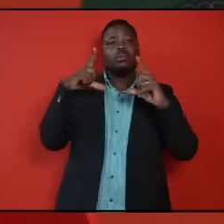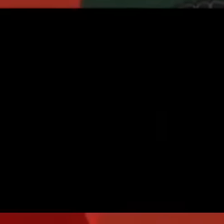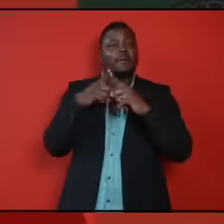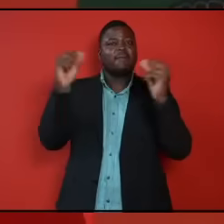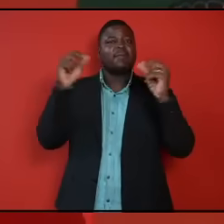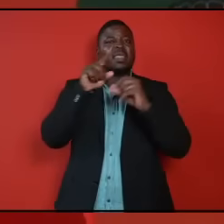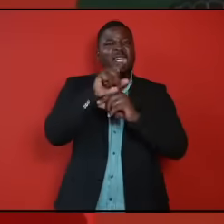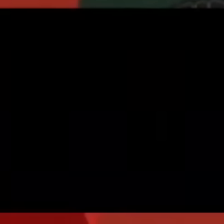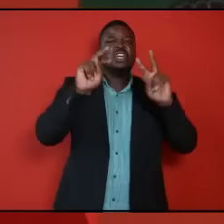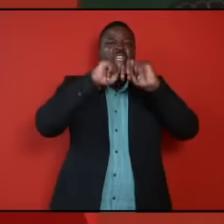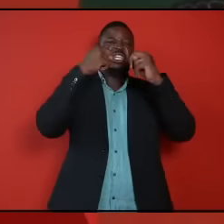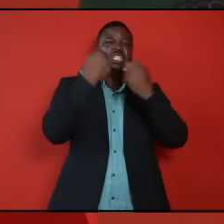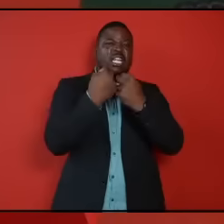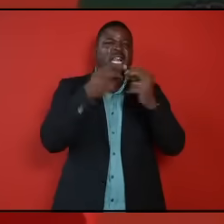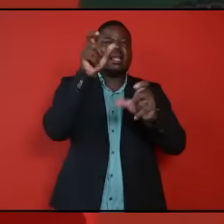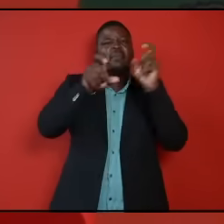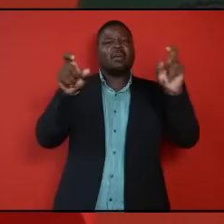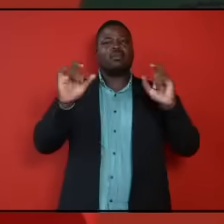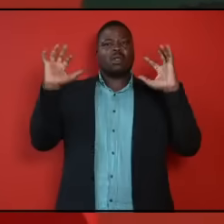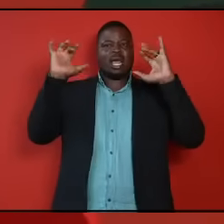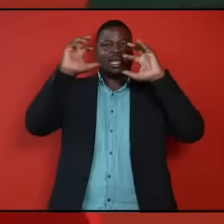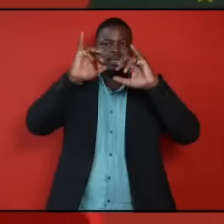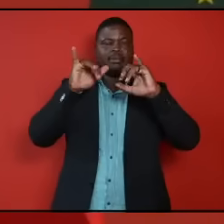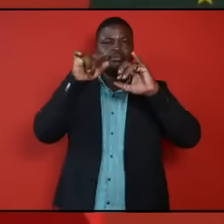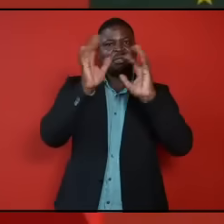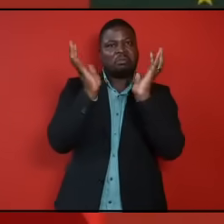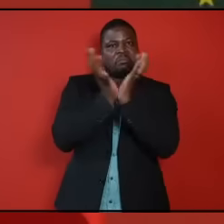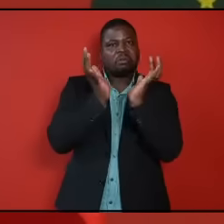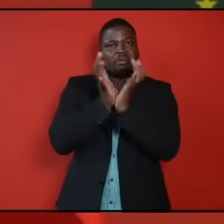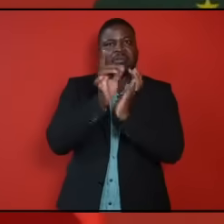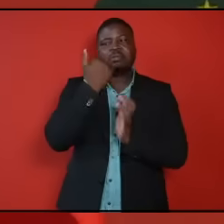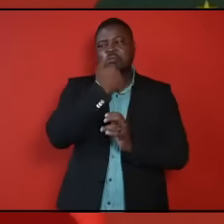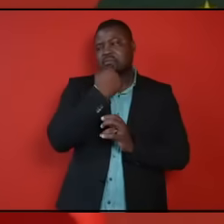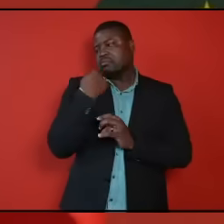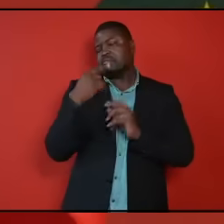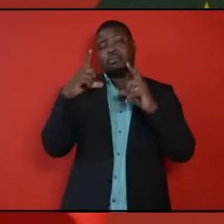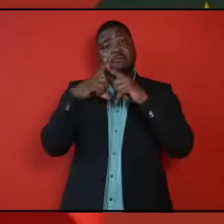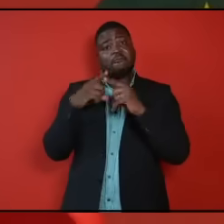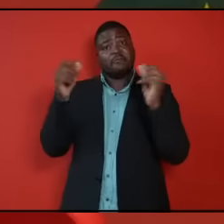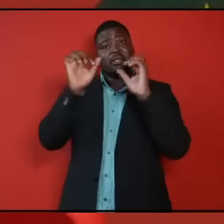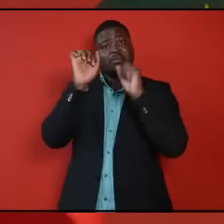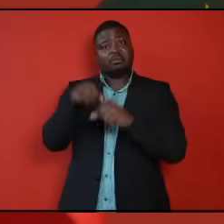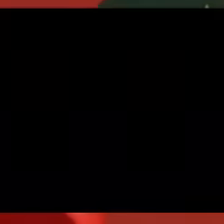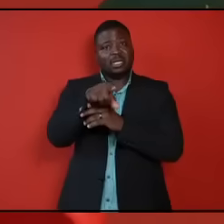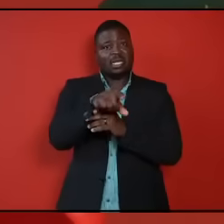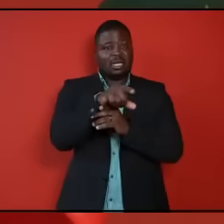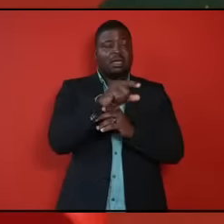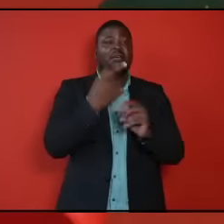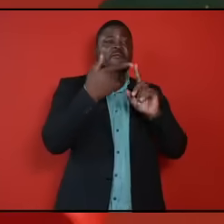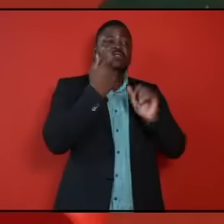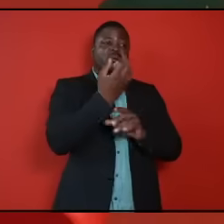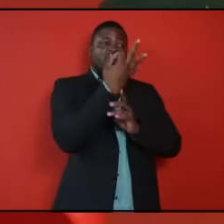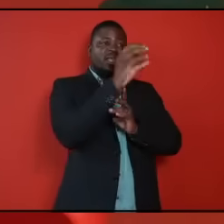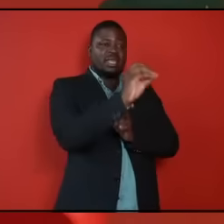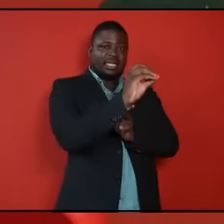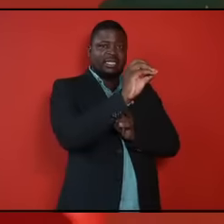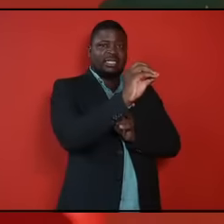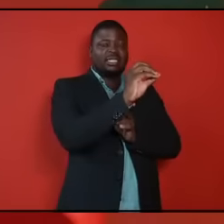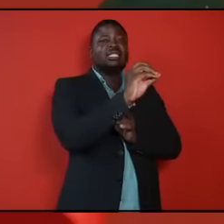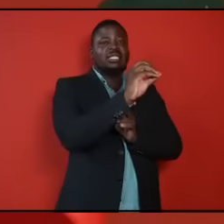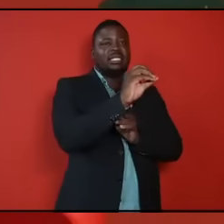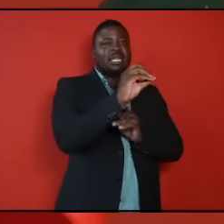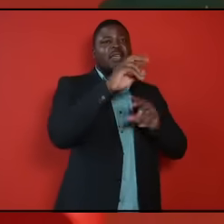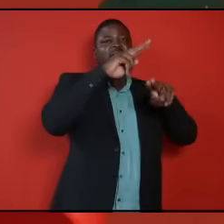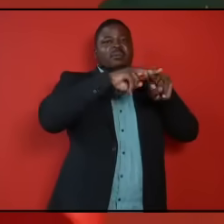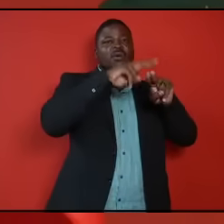People's Assembly, held over the past weekend from the 30th of January to the 1st of February